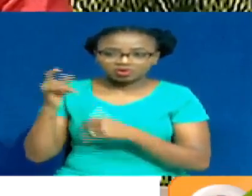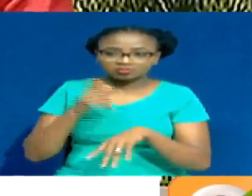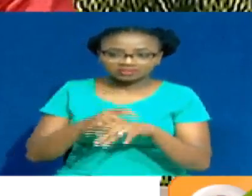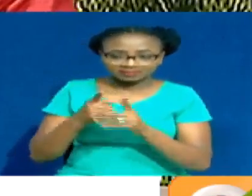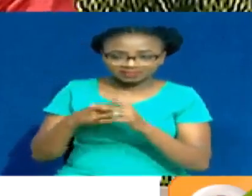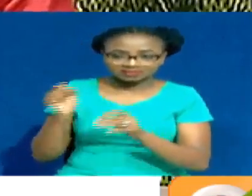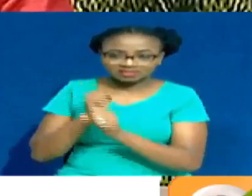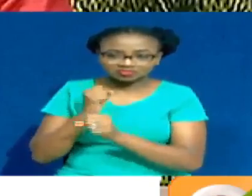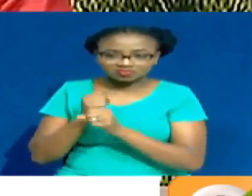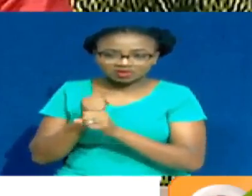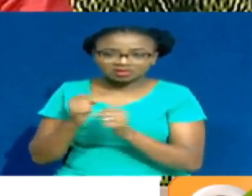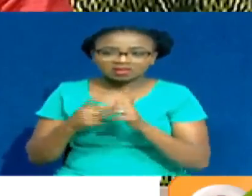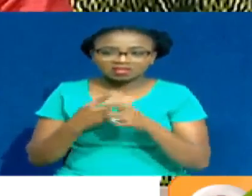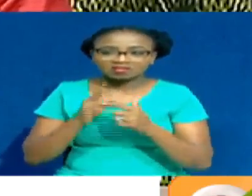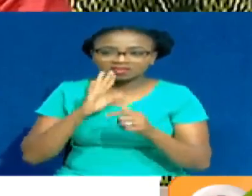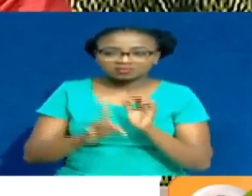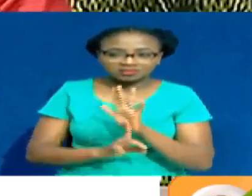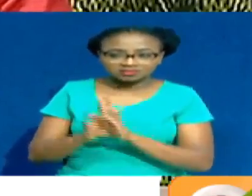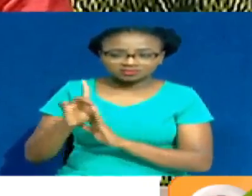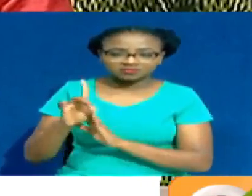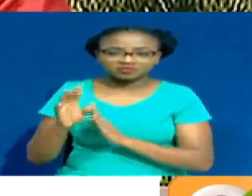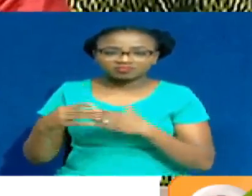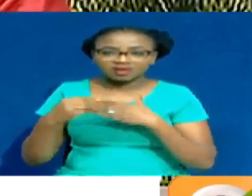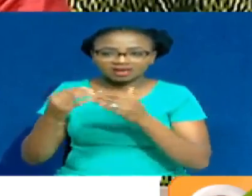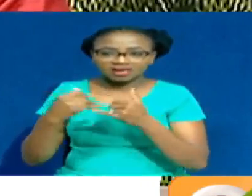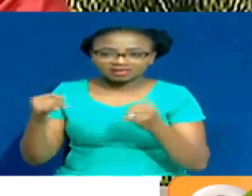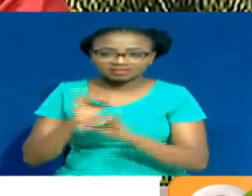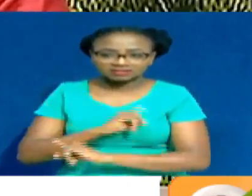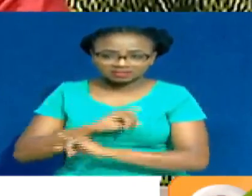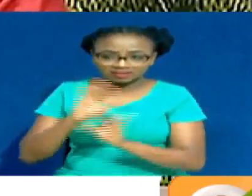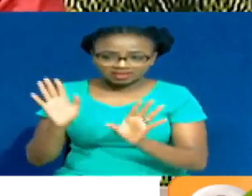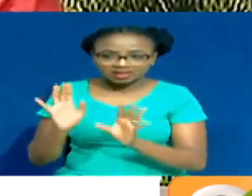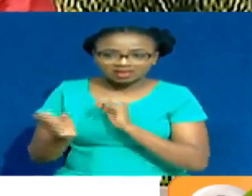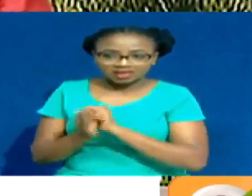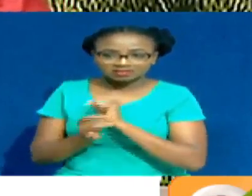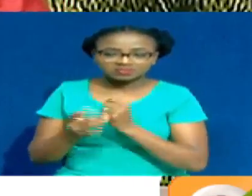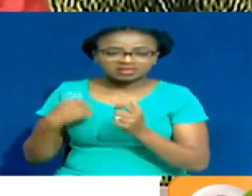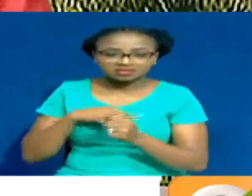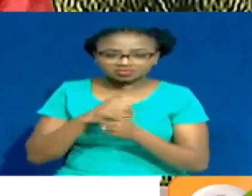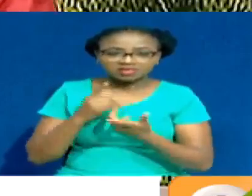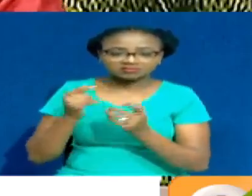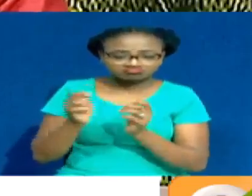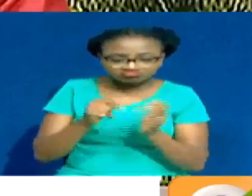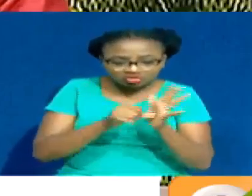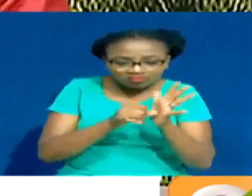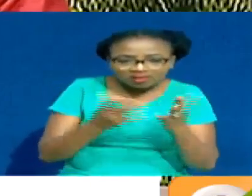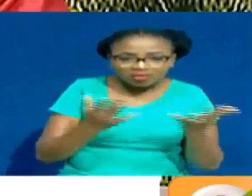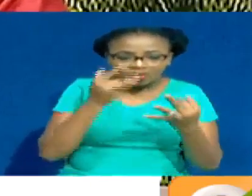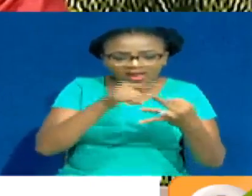start working, they will also develop a very clear TORs to tell us what happened where. And as you know, Wahiga, also the mandate